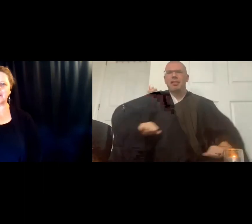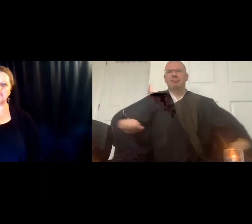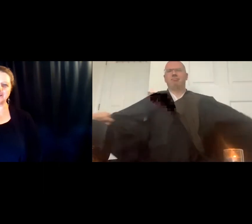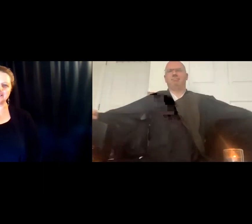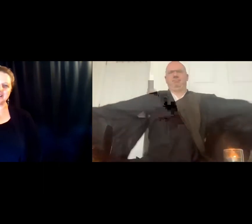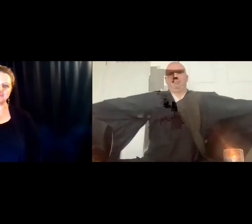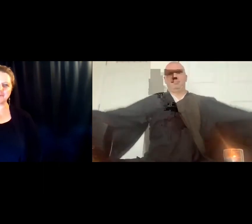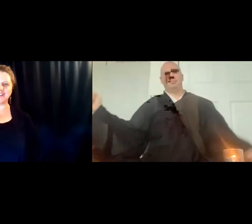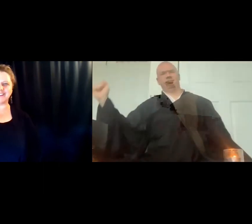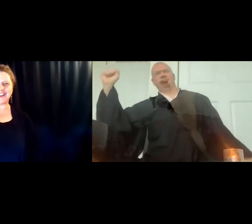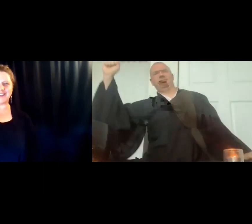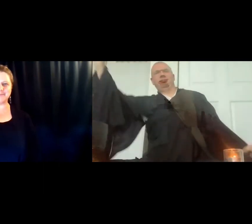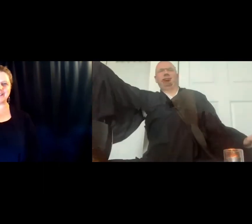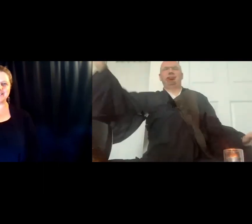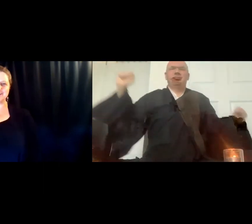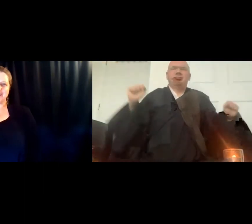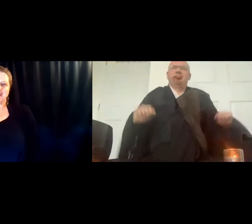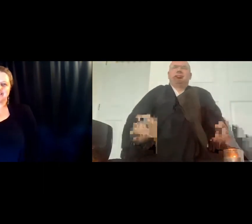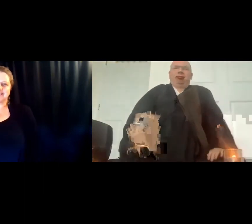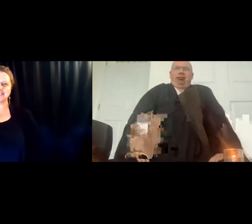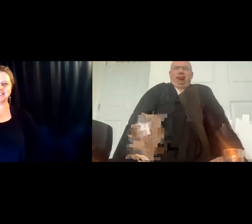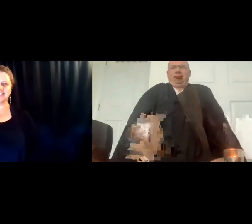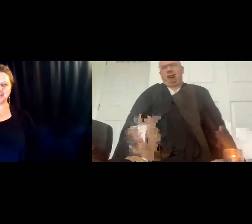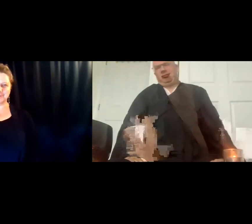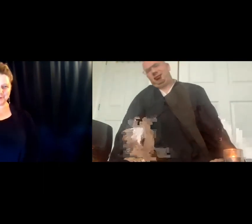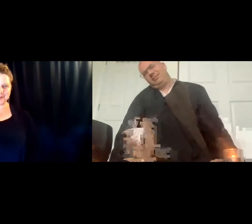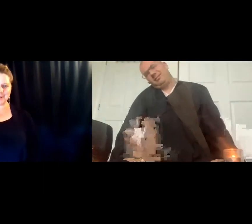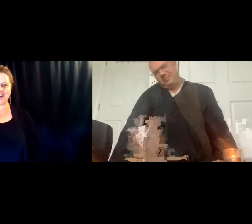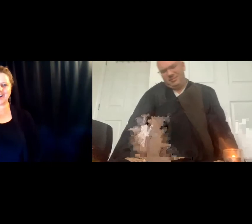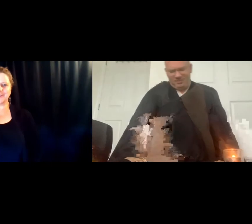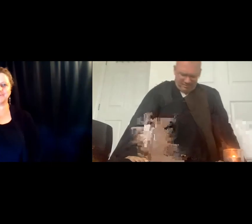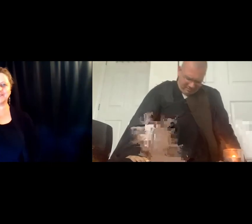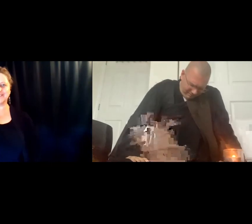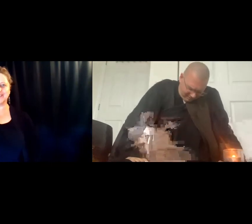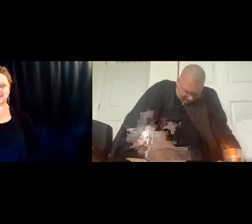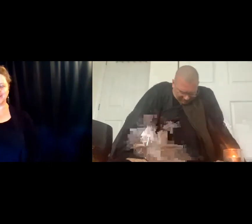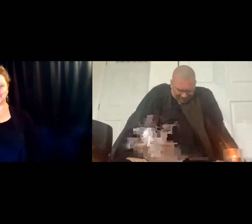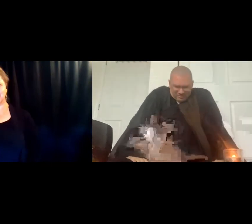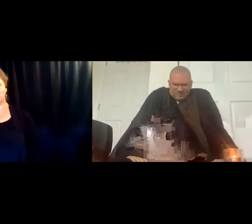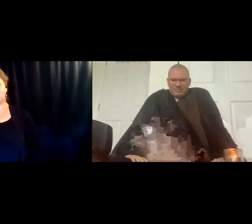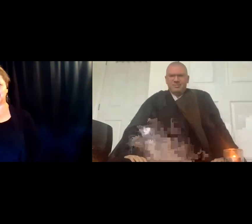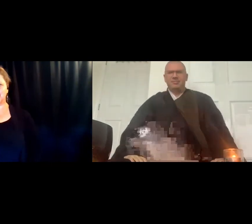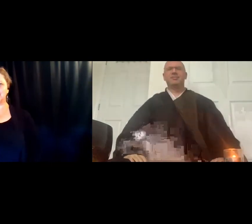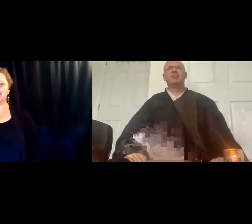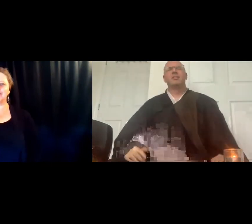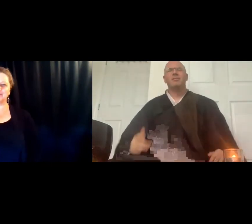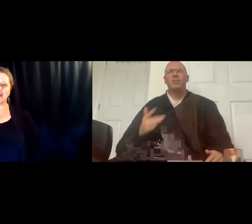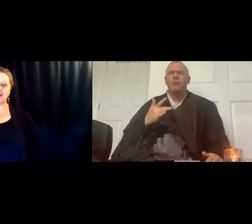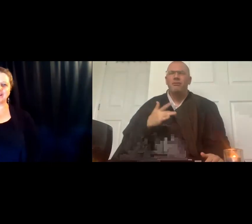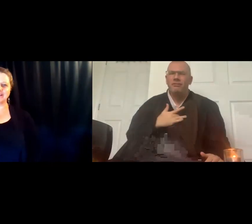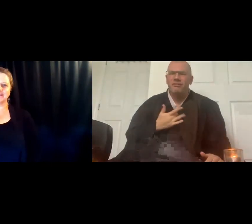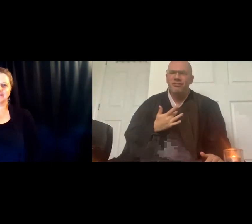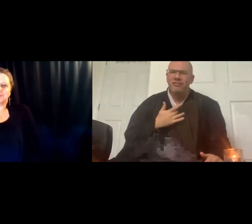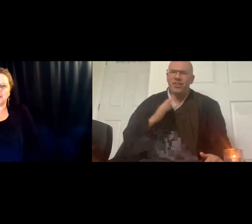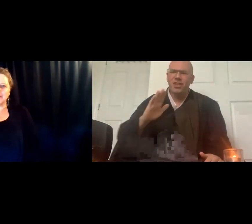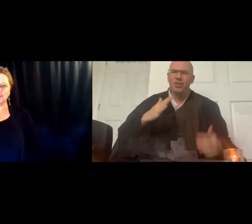So now I want to take a moment and everybody stretch, move your arms, rotate your